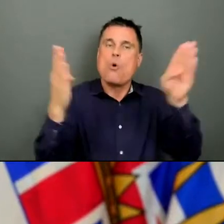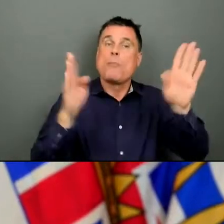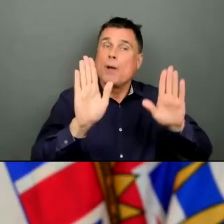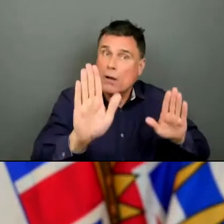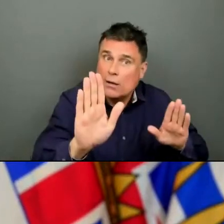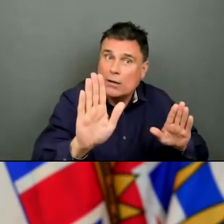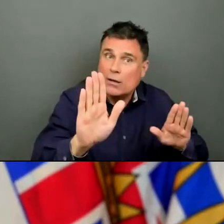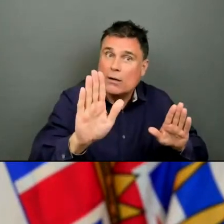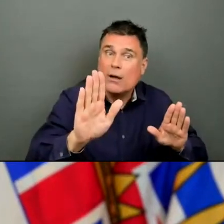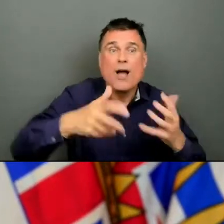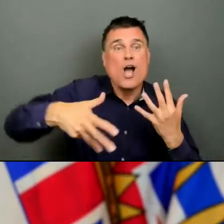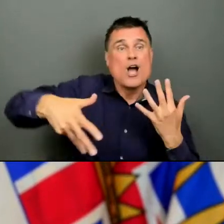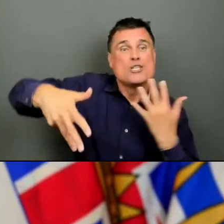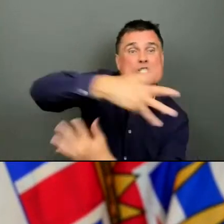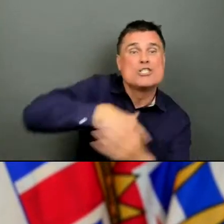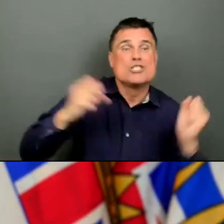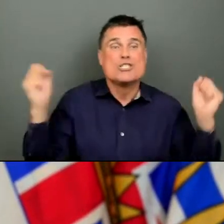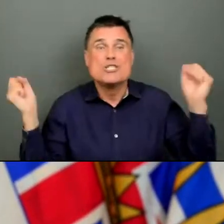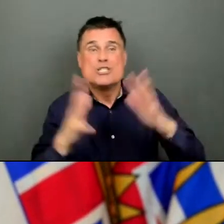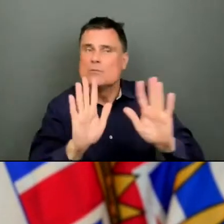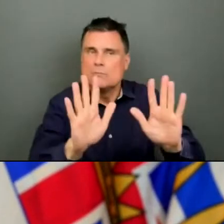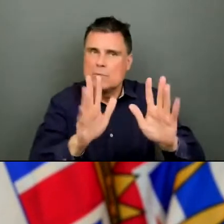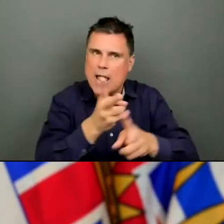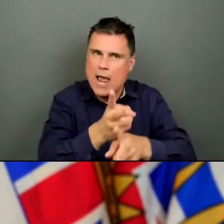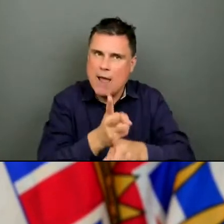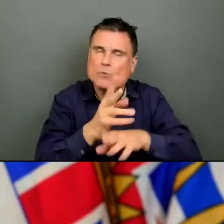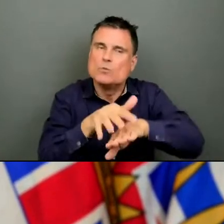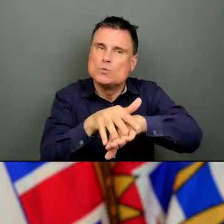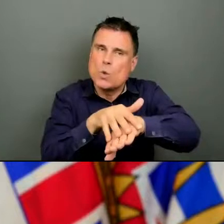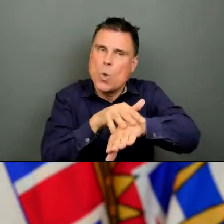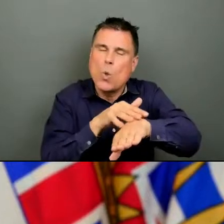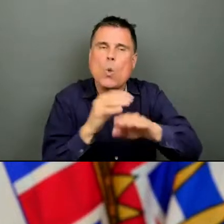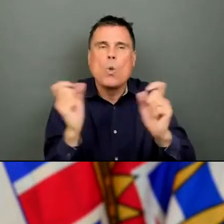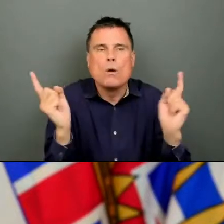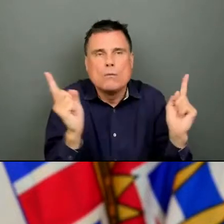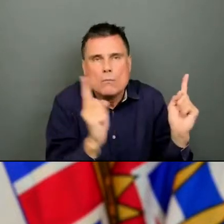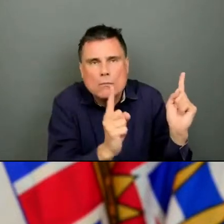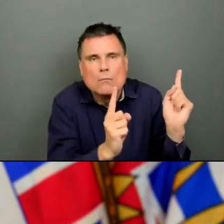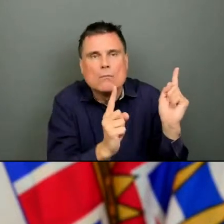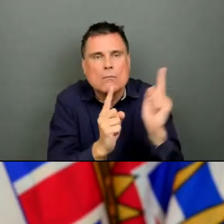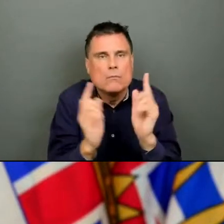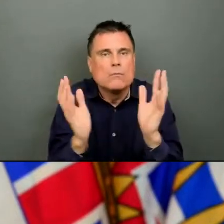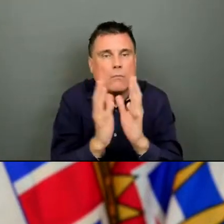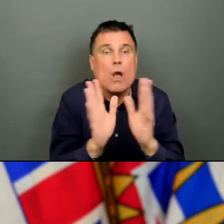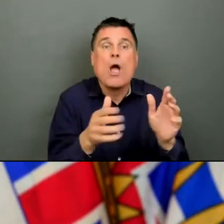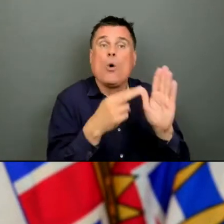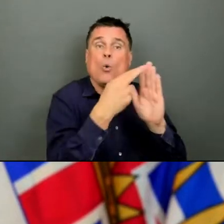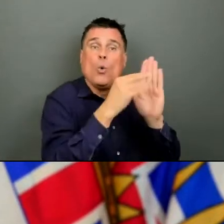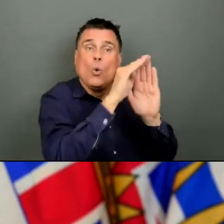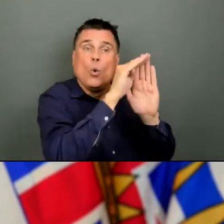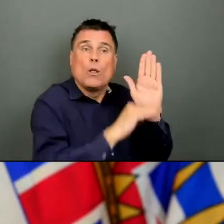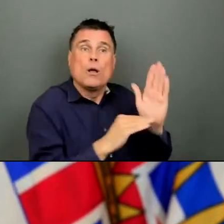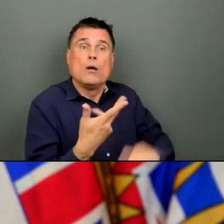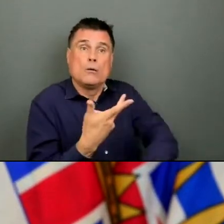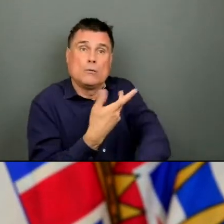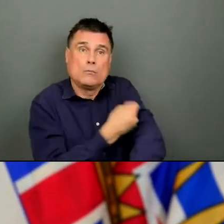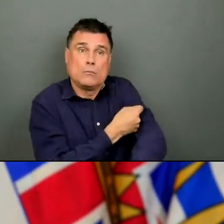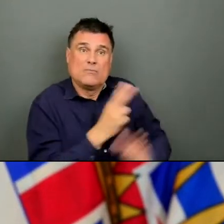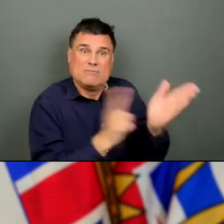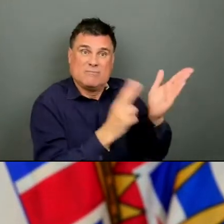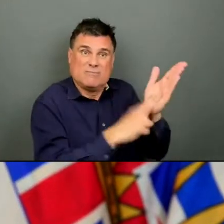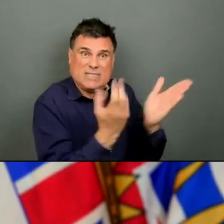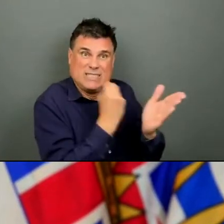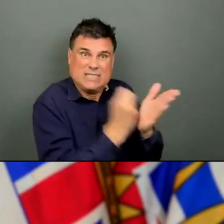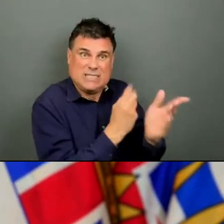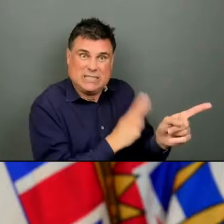slow and measured way. We register and get fully vaccinated. We use our layers of protection and continue